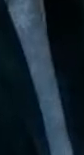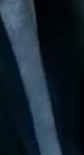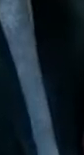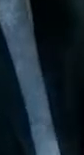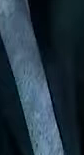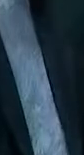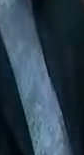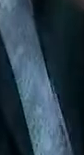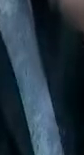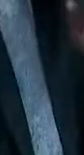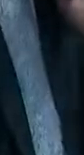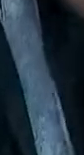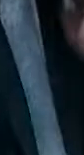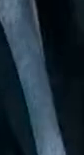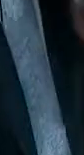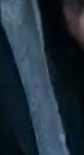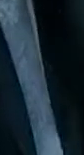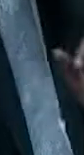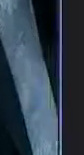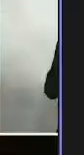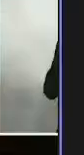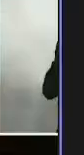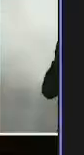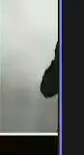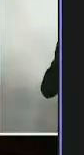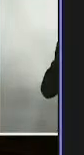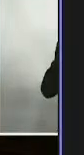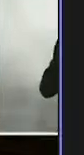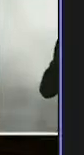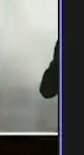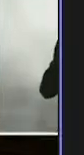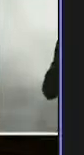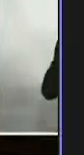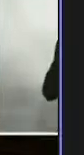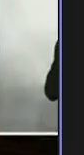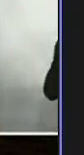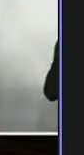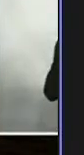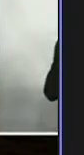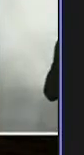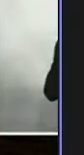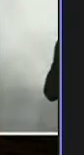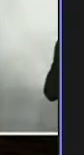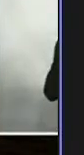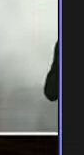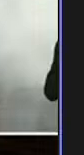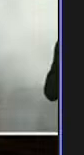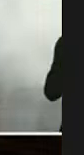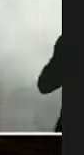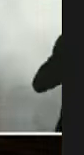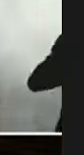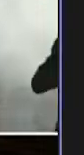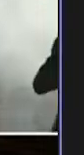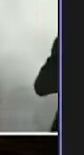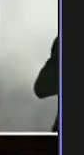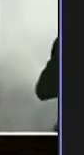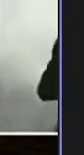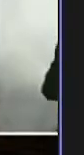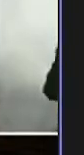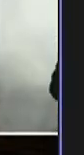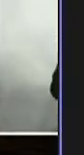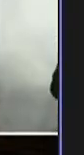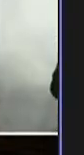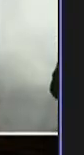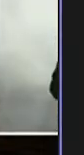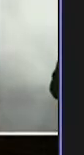withdraw, we're going to launch a complaint formally to you so that this matter can be investigated and a decision must be taken. Okay, I